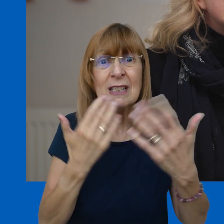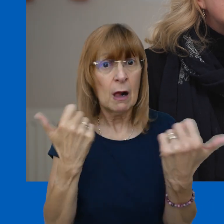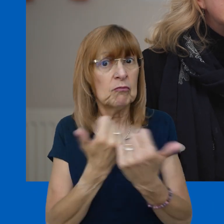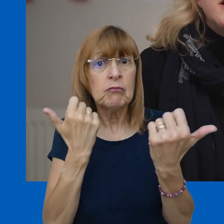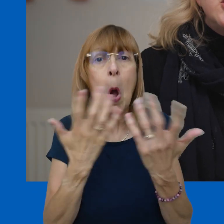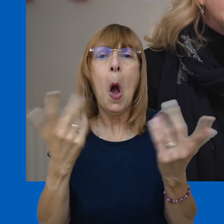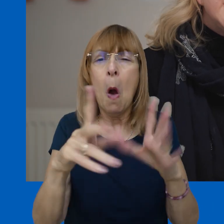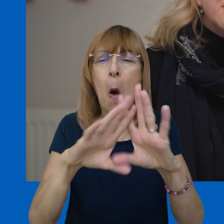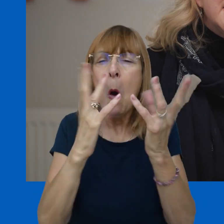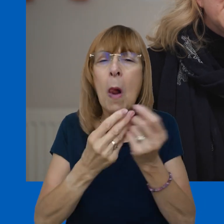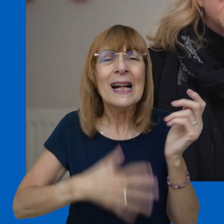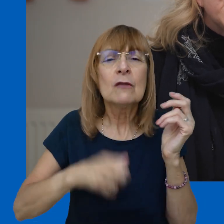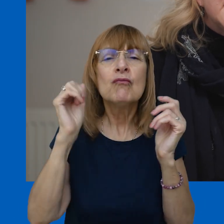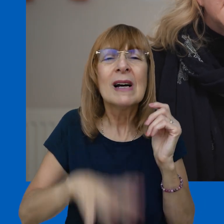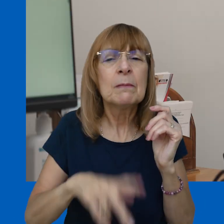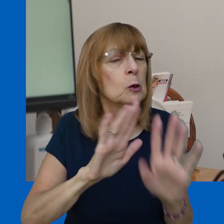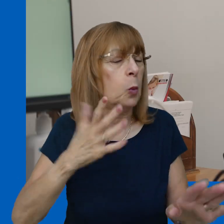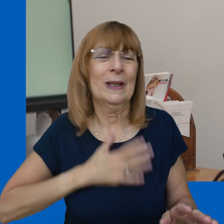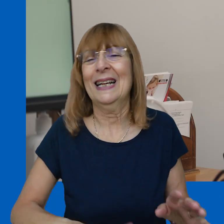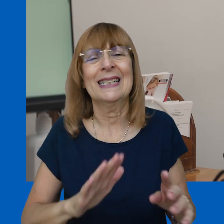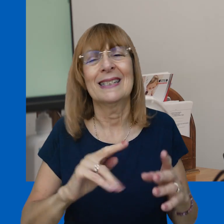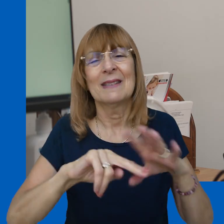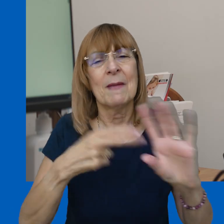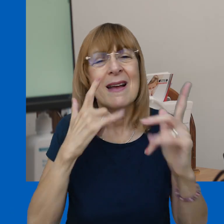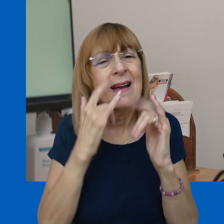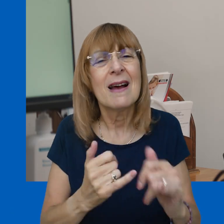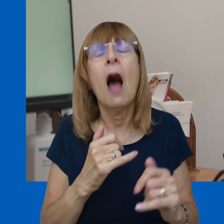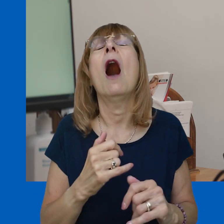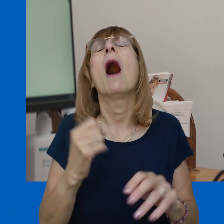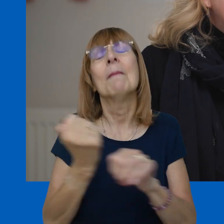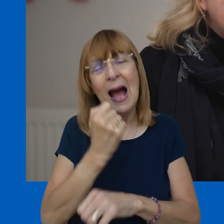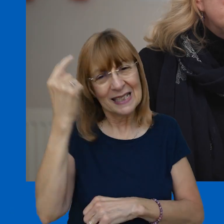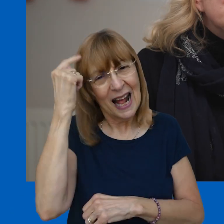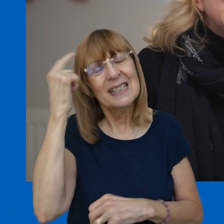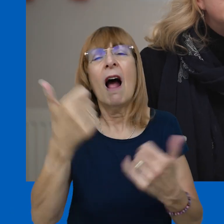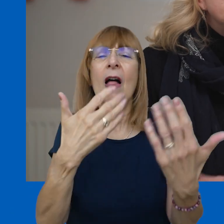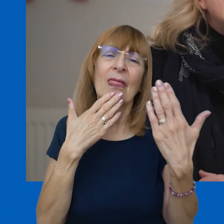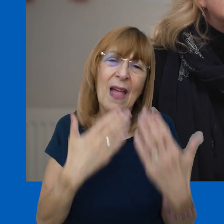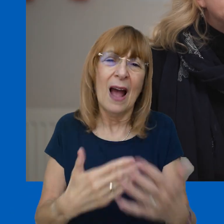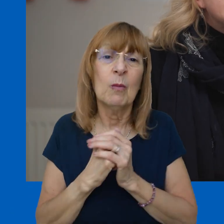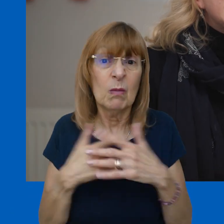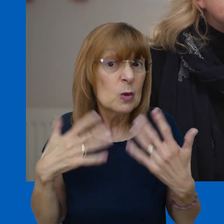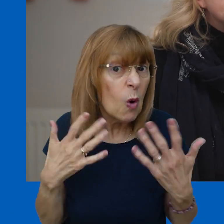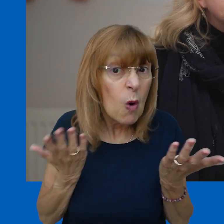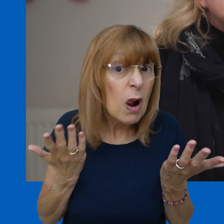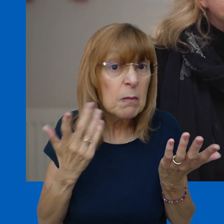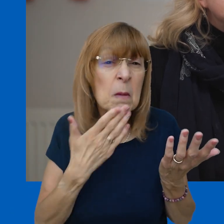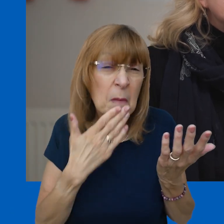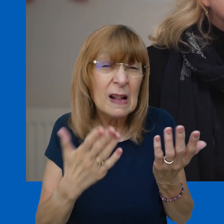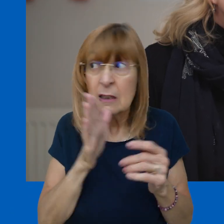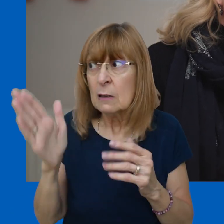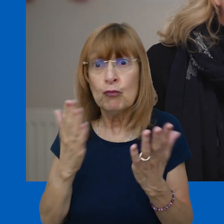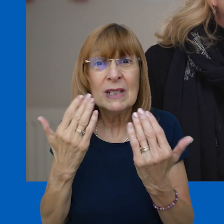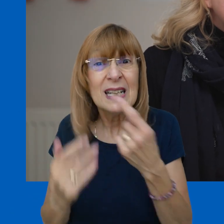hysterectomy, you generally don't need more screening. That makes sense, thank you. If that's all, then do please go to reception and book in with